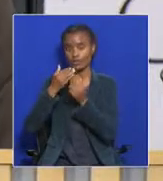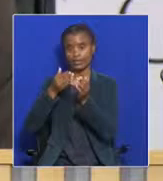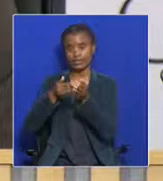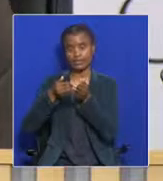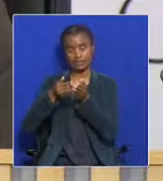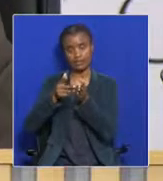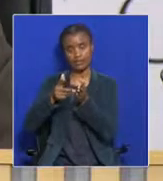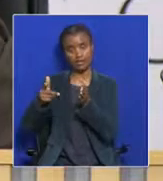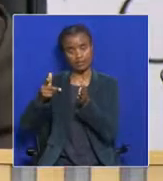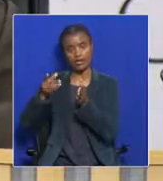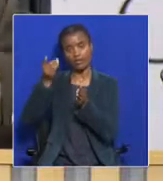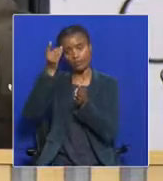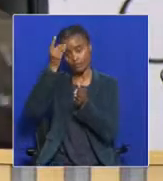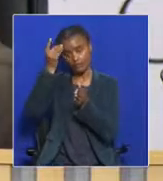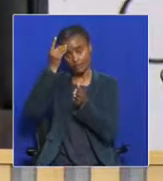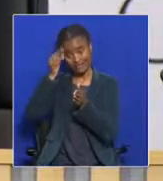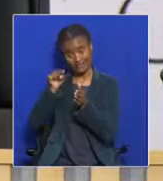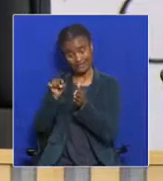that.